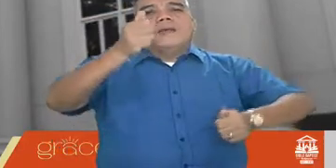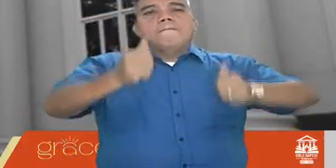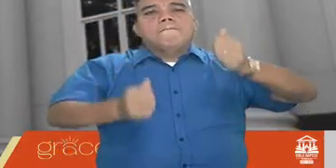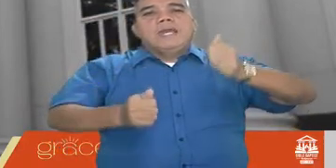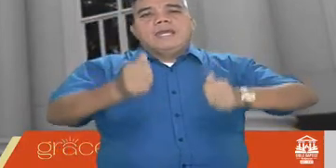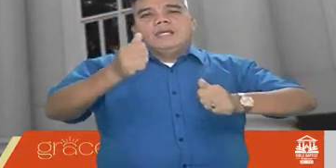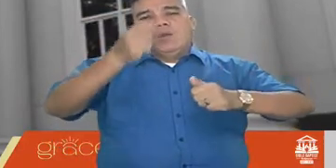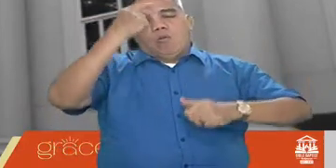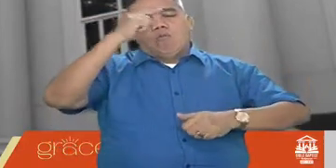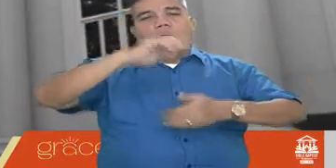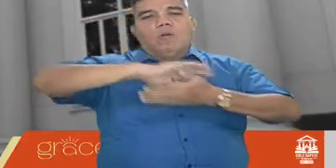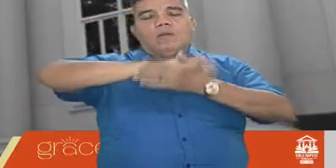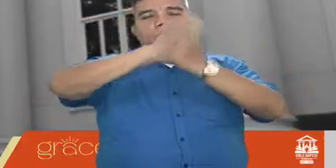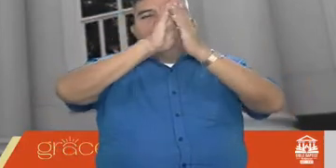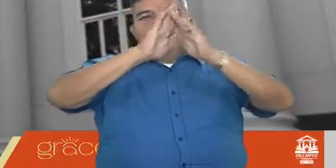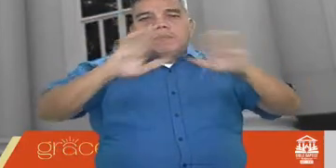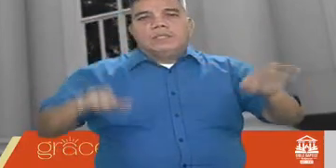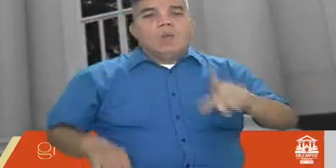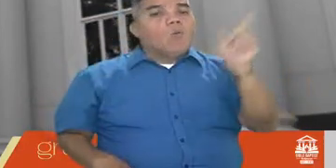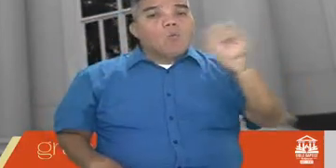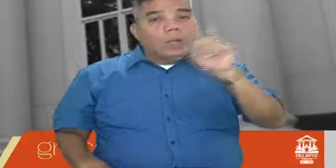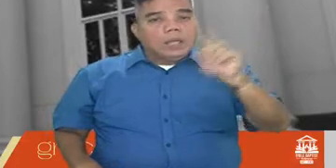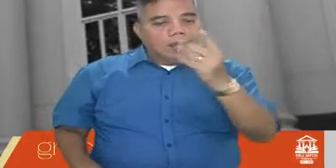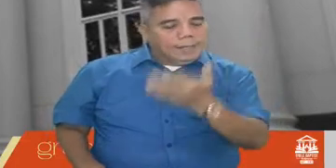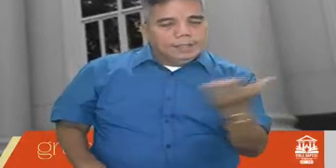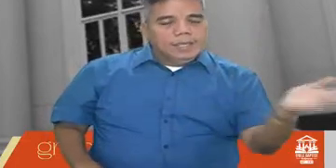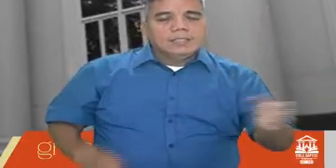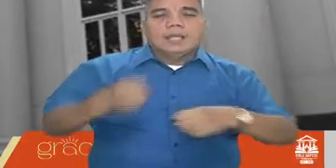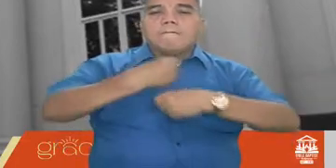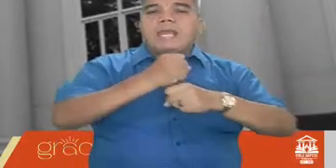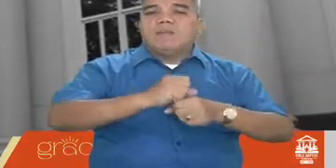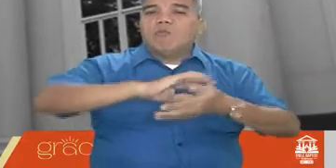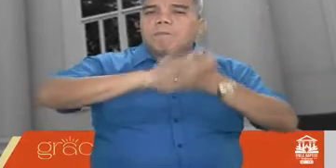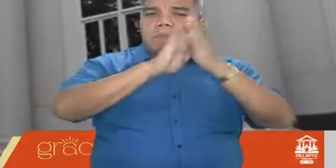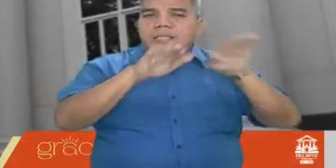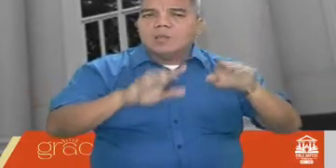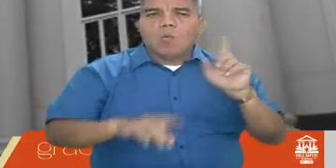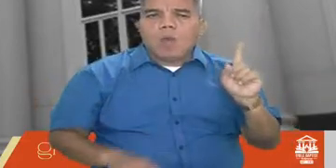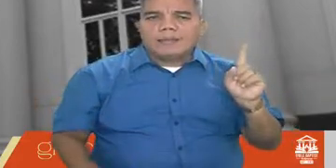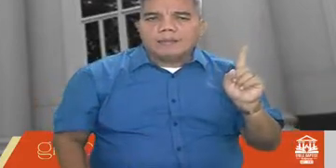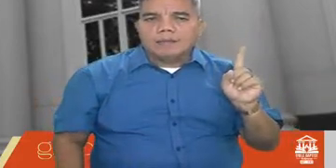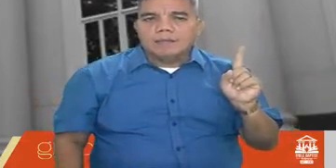things which make for peace. What are the things that make for peace?